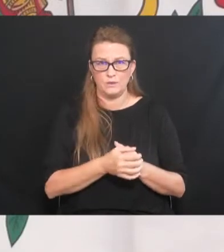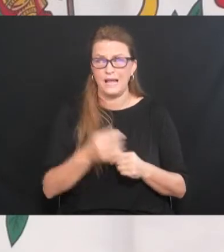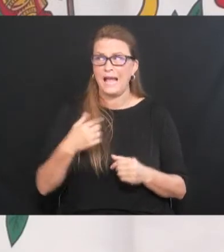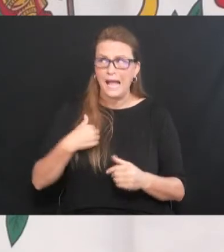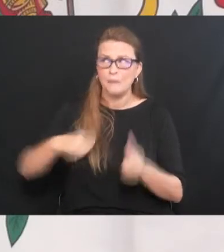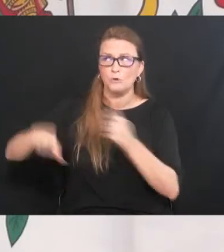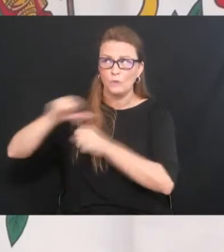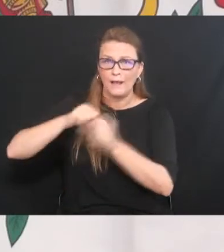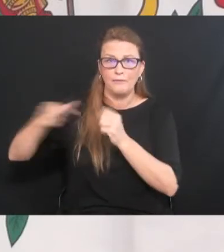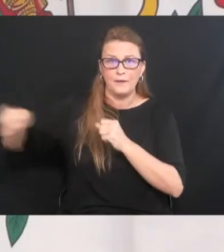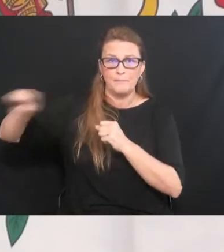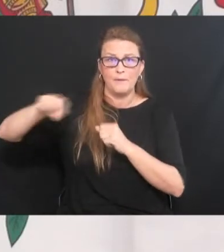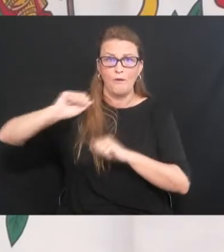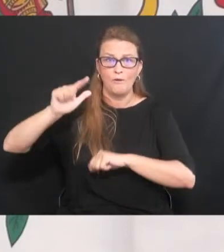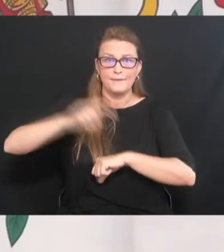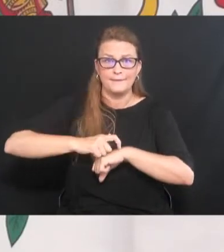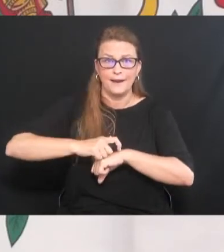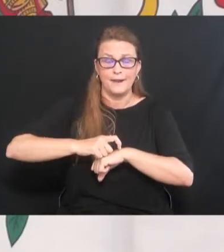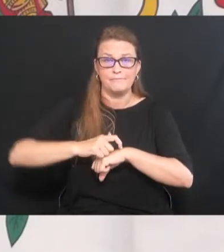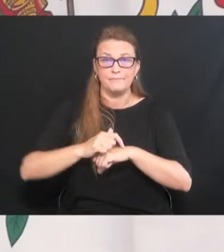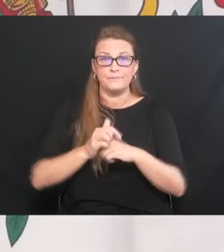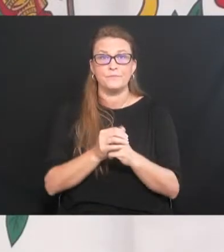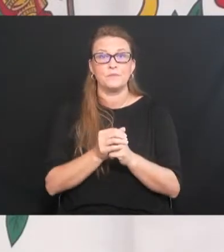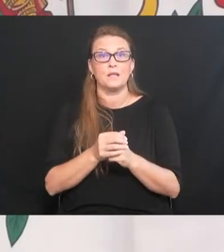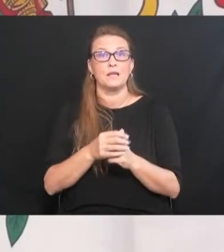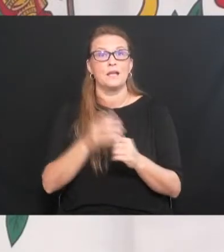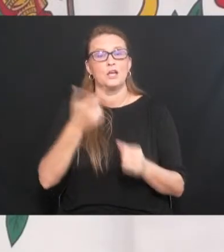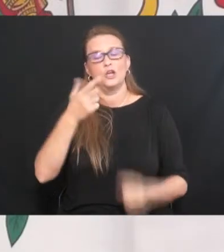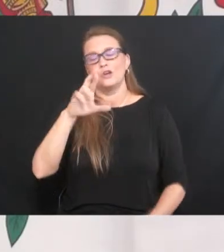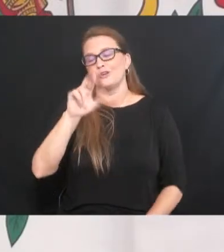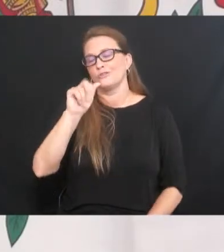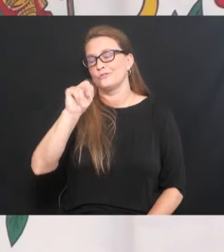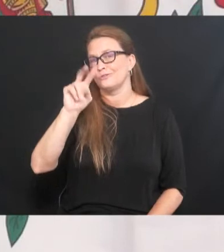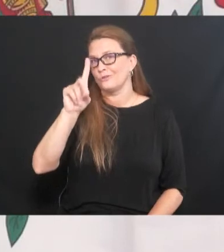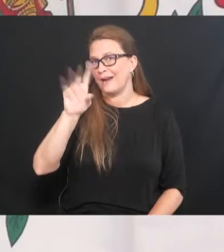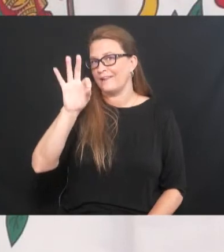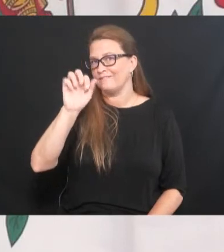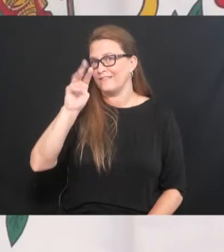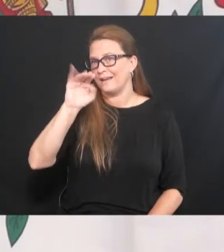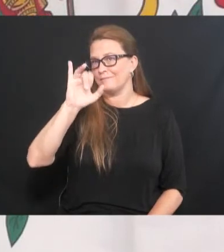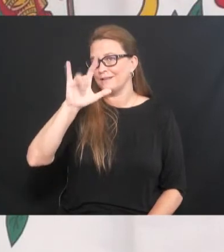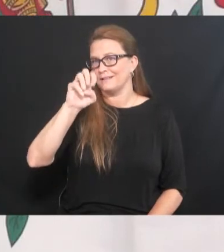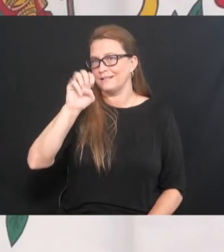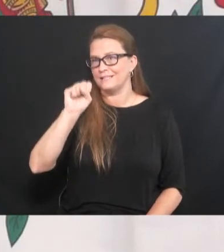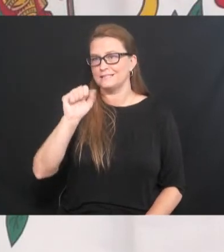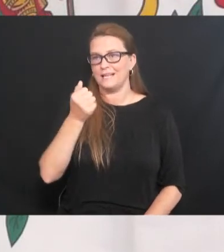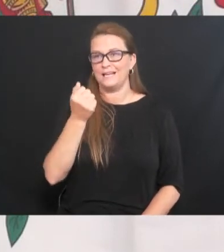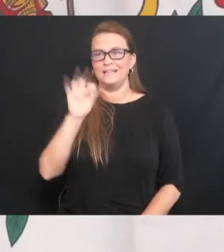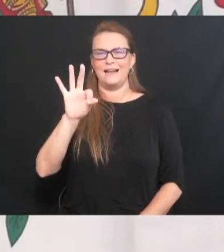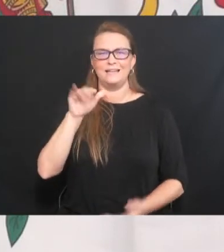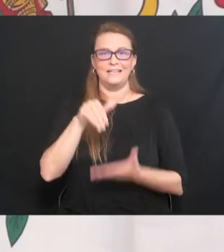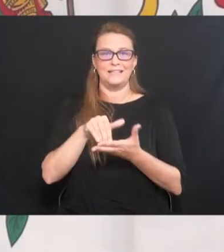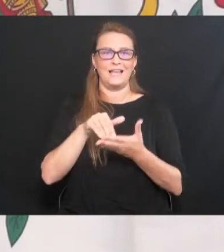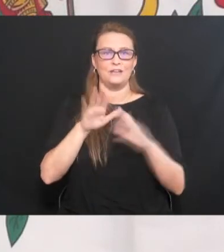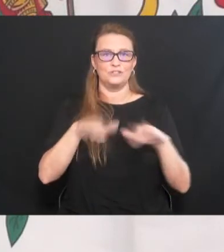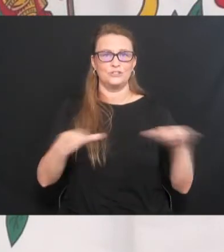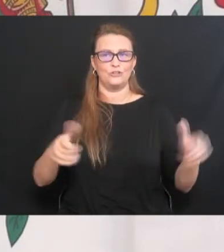They need to be vaccinated. I ask our grand families, 19,000 kids live with